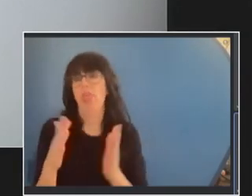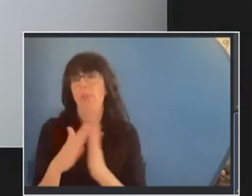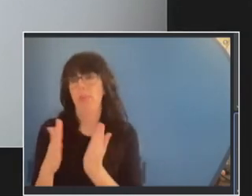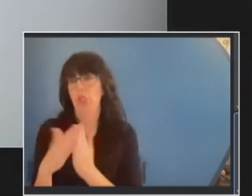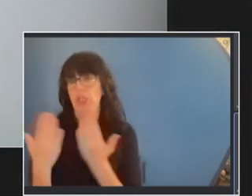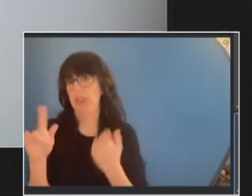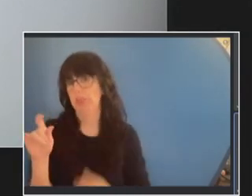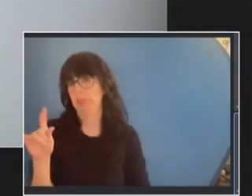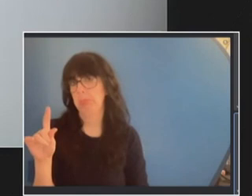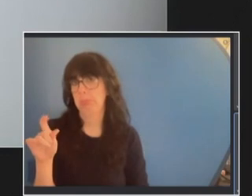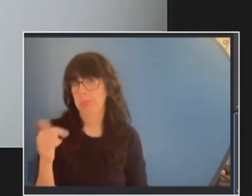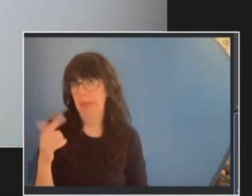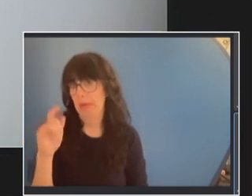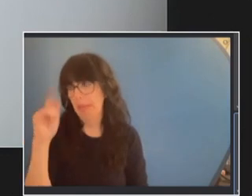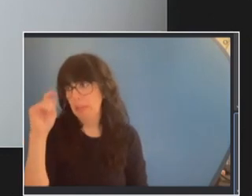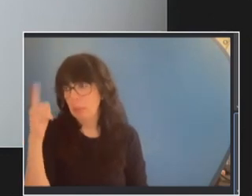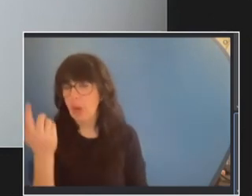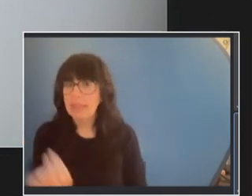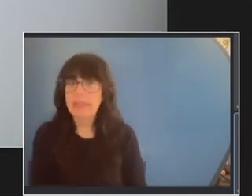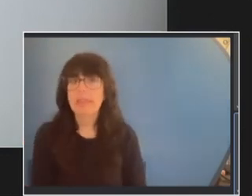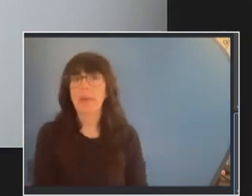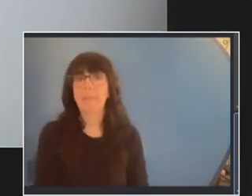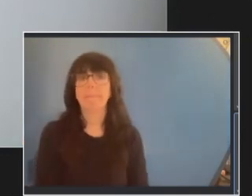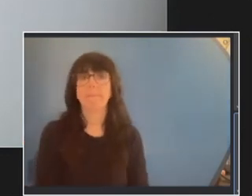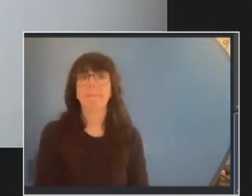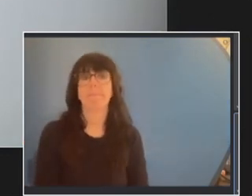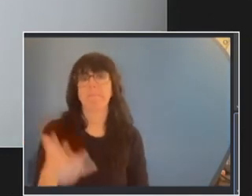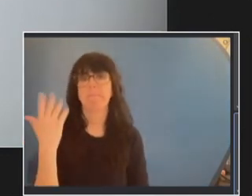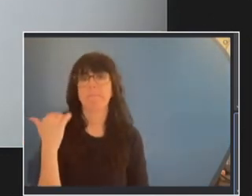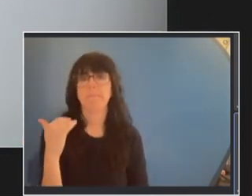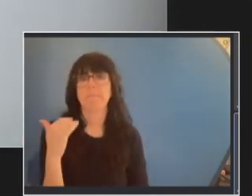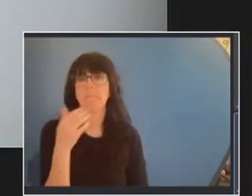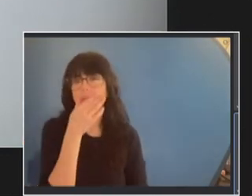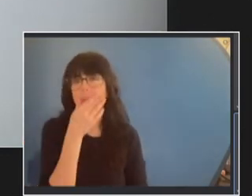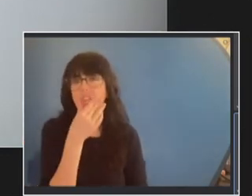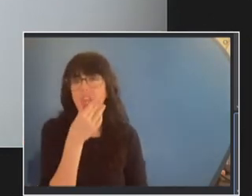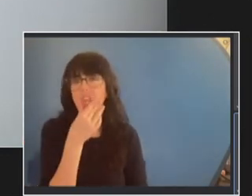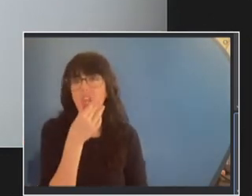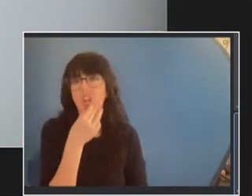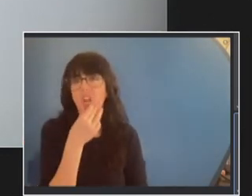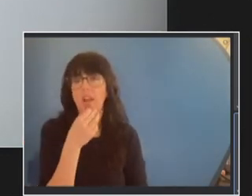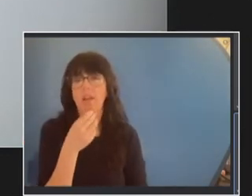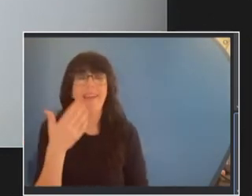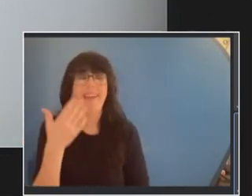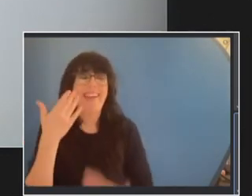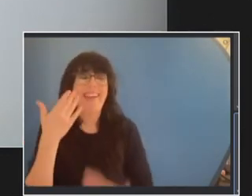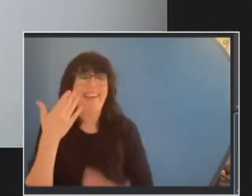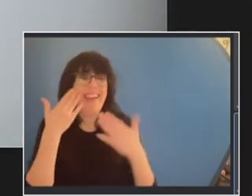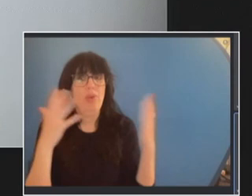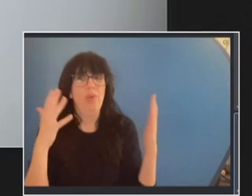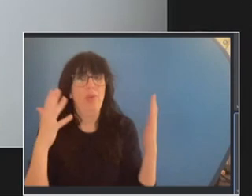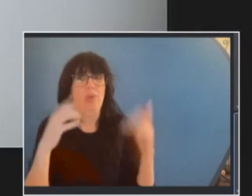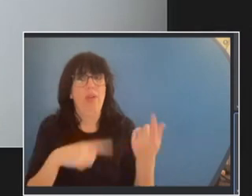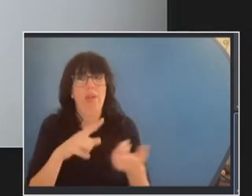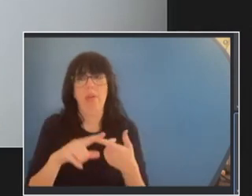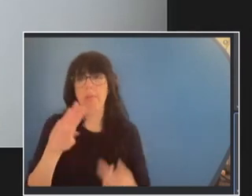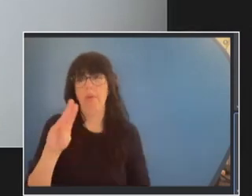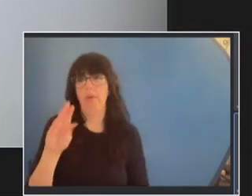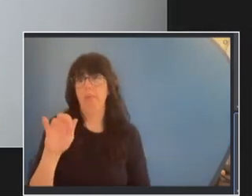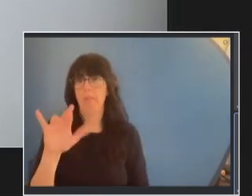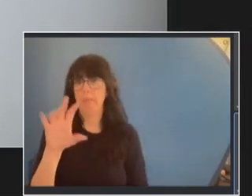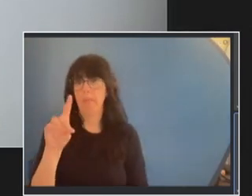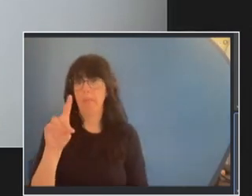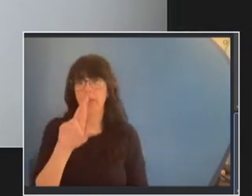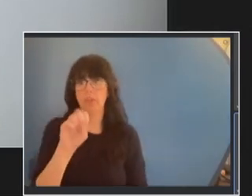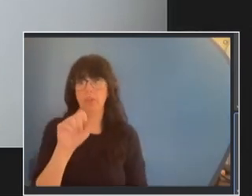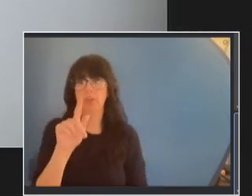written going back to the 1990s? Well, I didn't know an awful lot about Bayard Rustin when I embarked